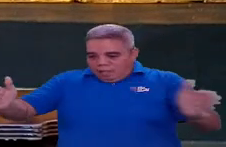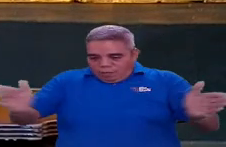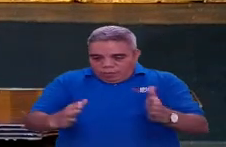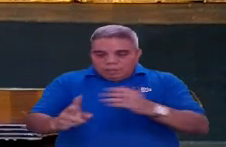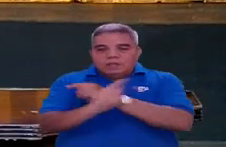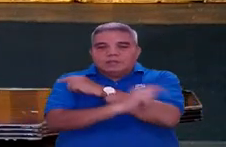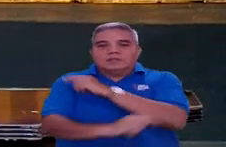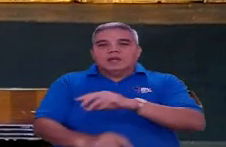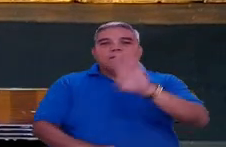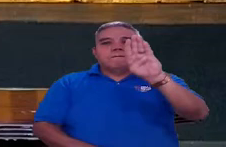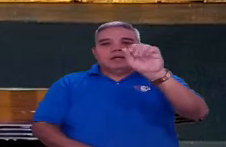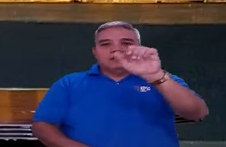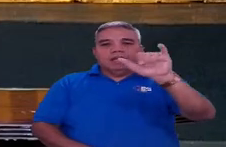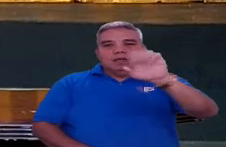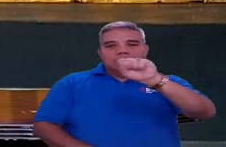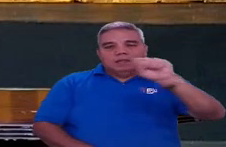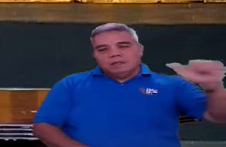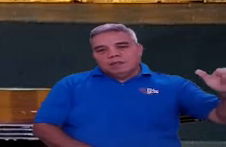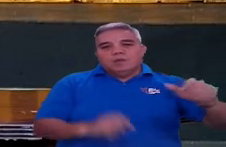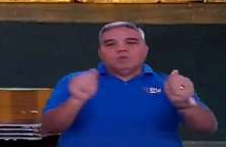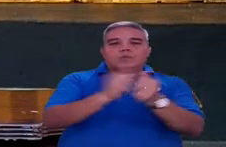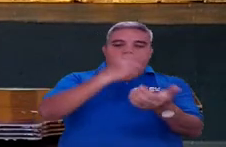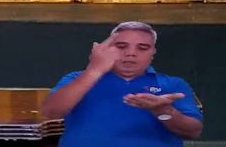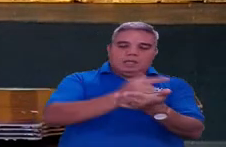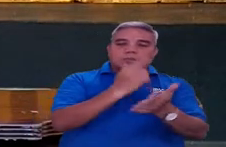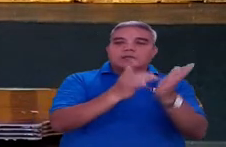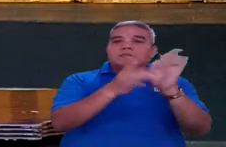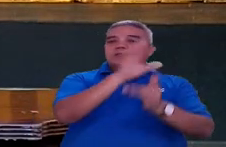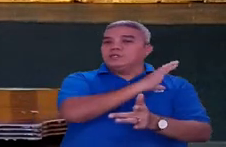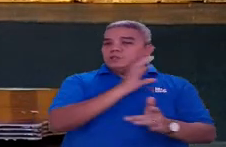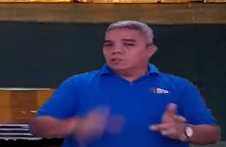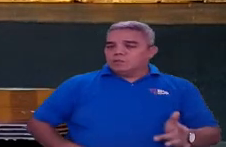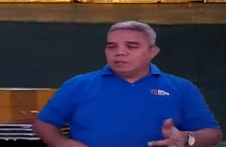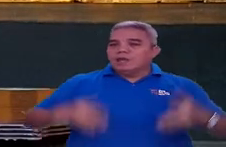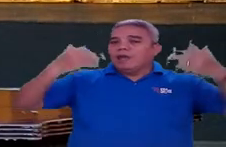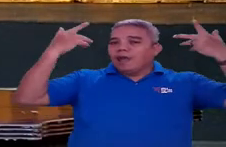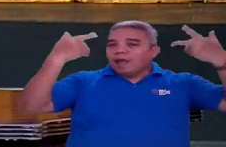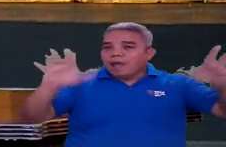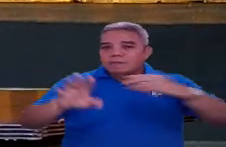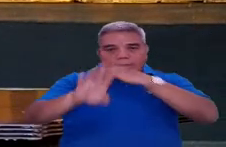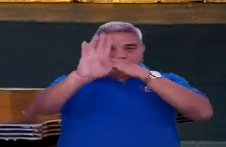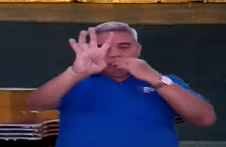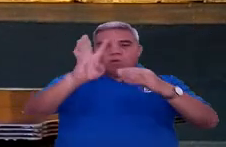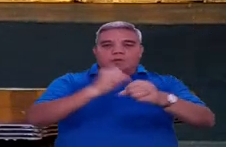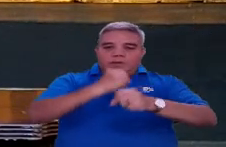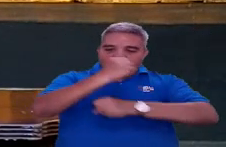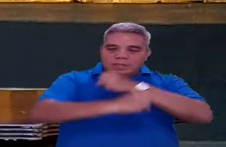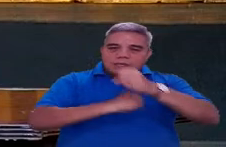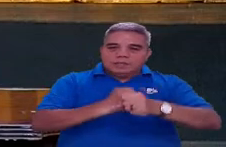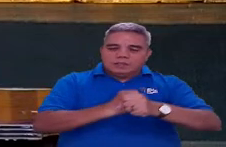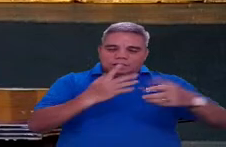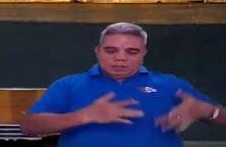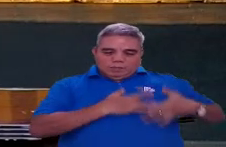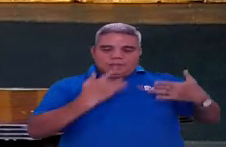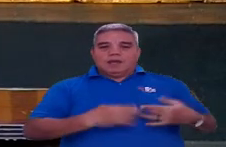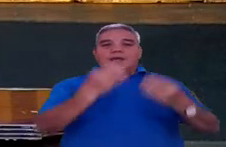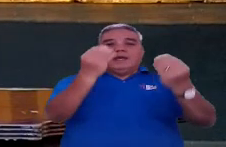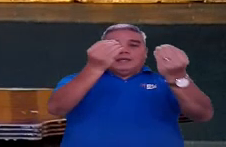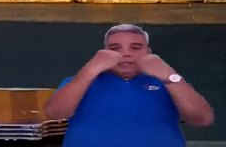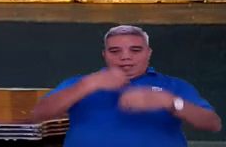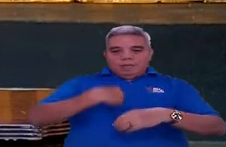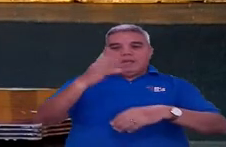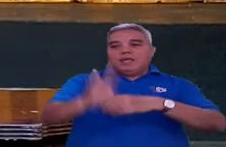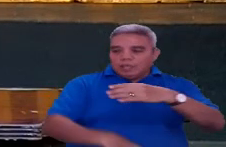of Basay Negros Oriental with the gospel of Jesus Christ. And after 4 years, the Lord impressing my heart, telling me,